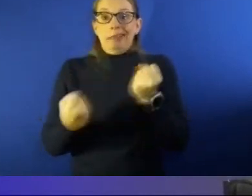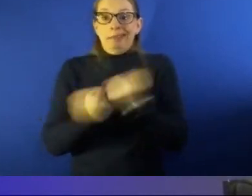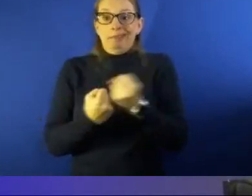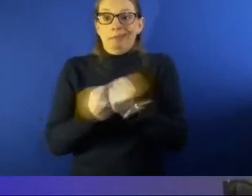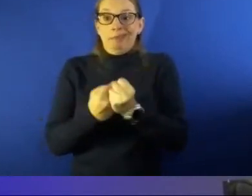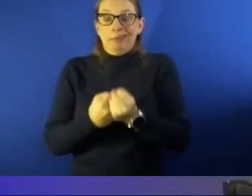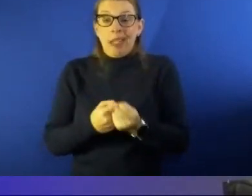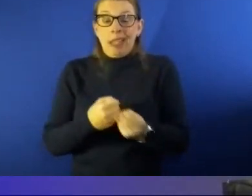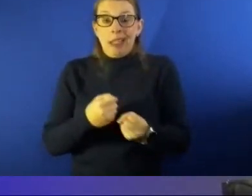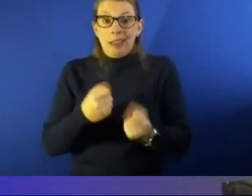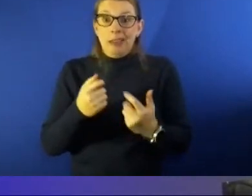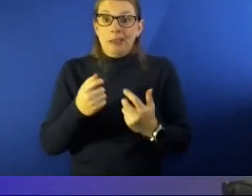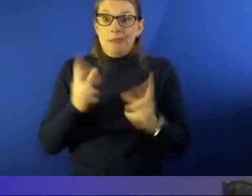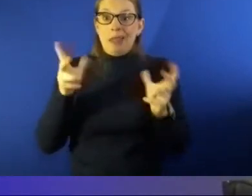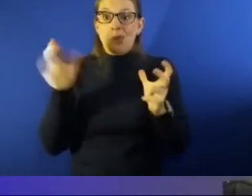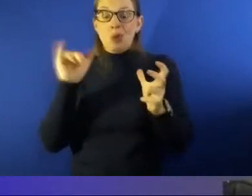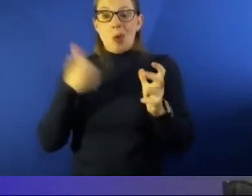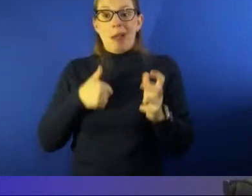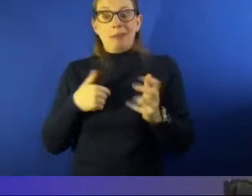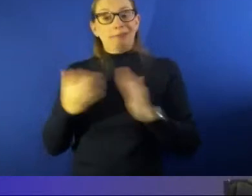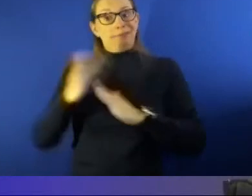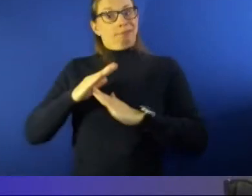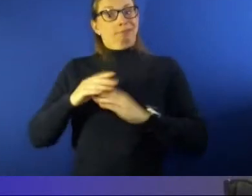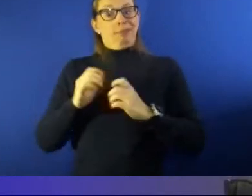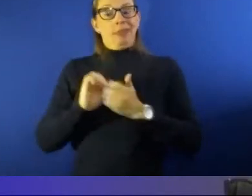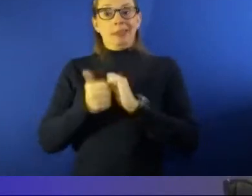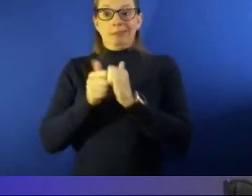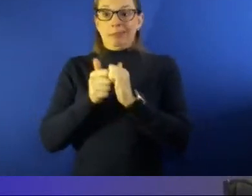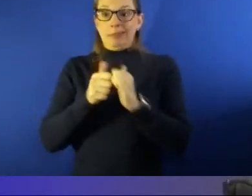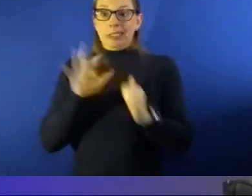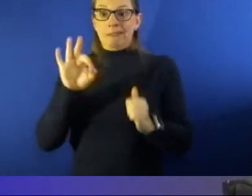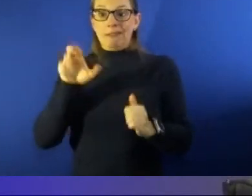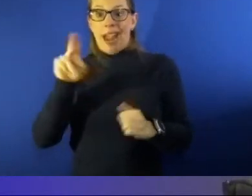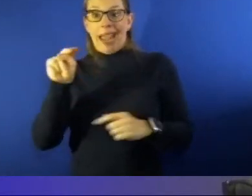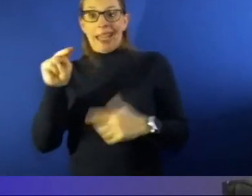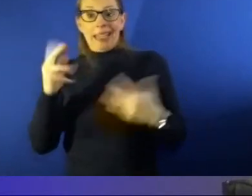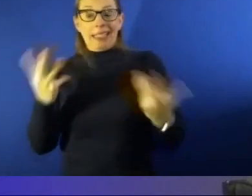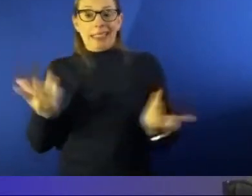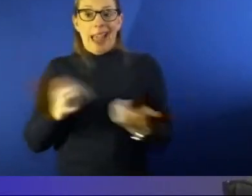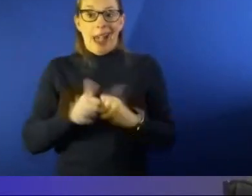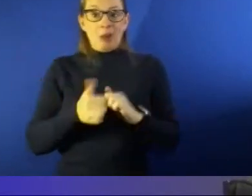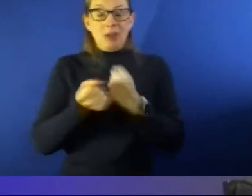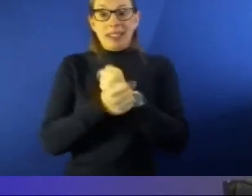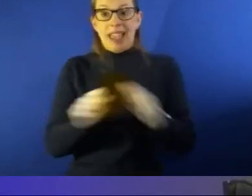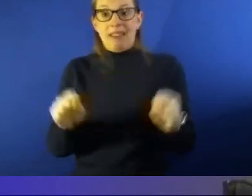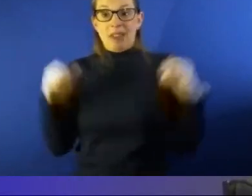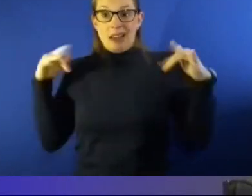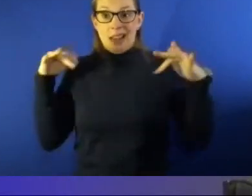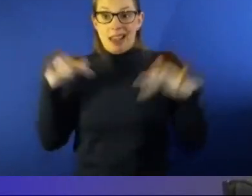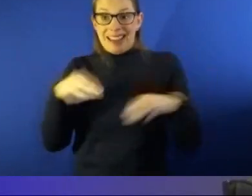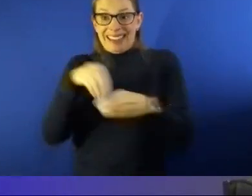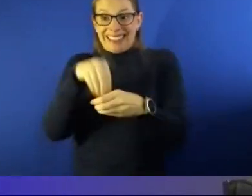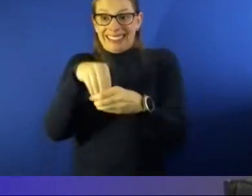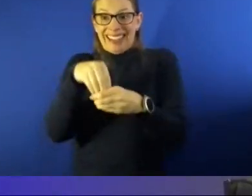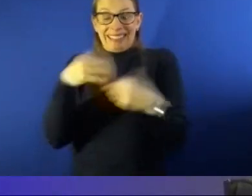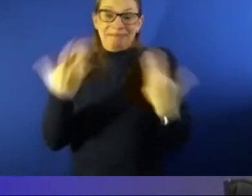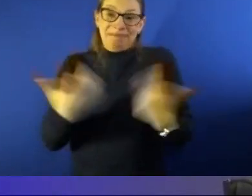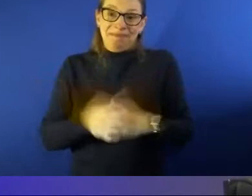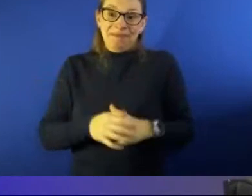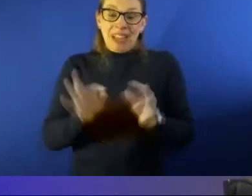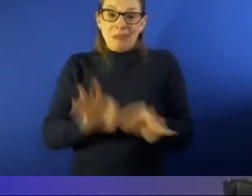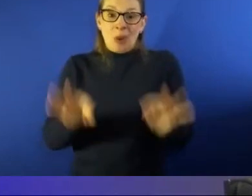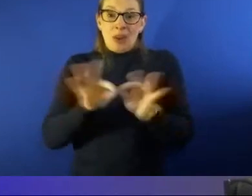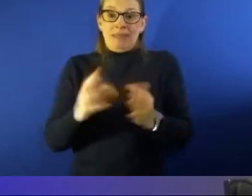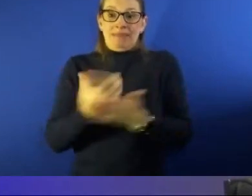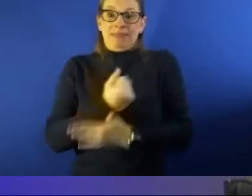the question is, how do we do that safely in an indoor arena? And so I think that, again, it's going to be really important to get vaccinated if you